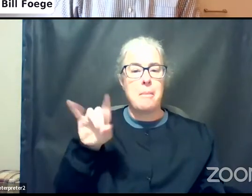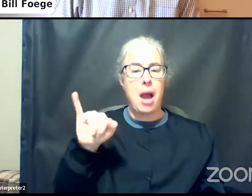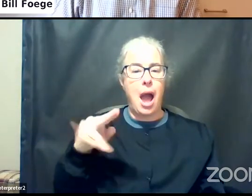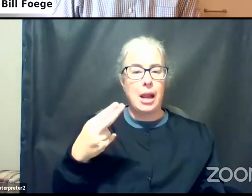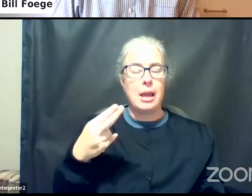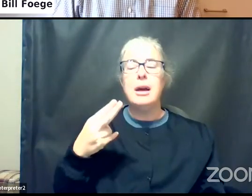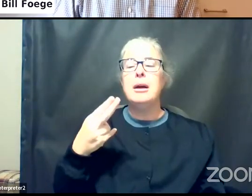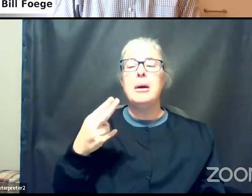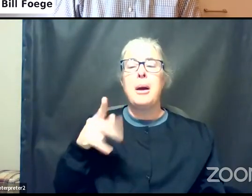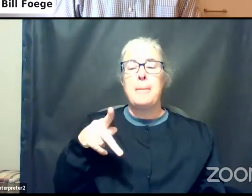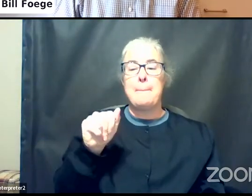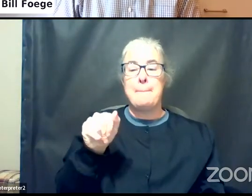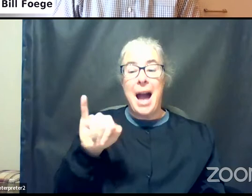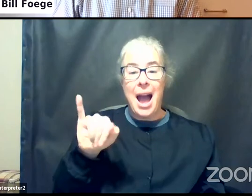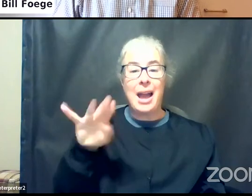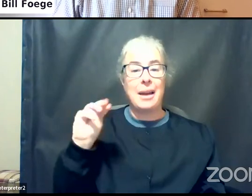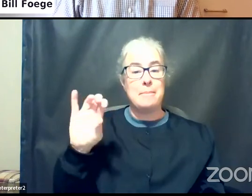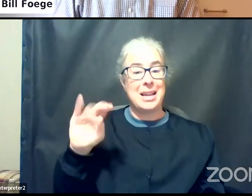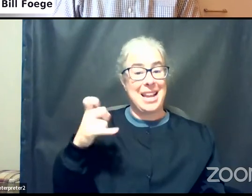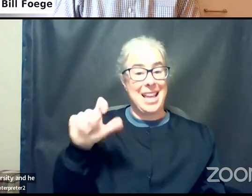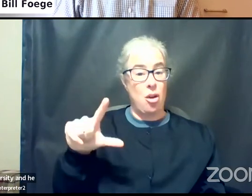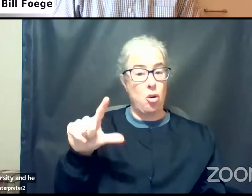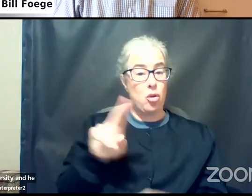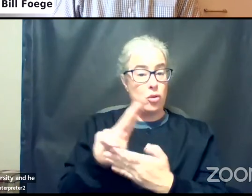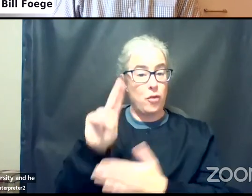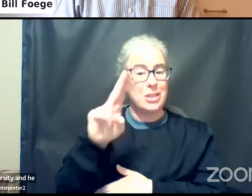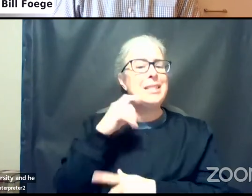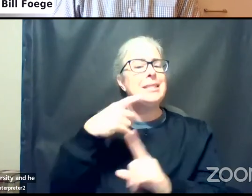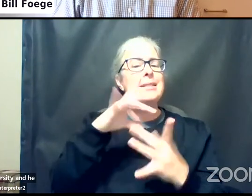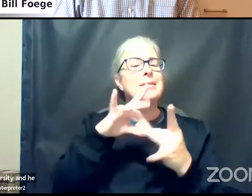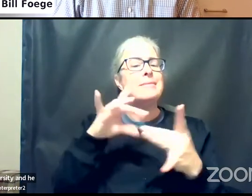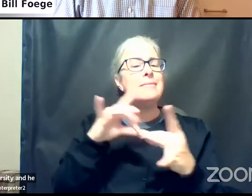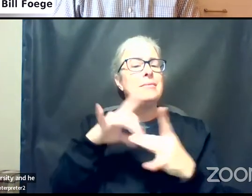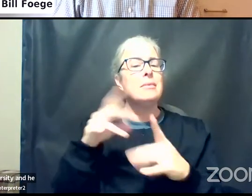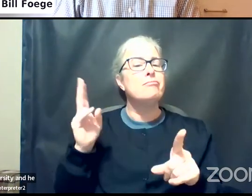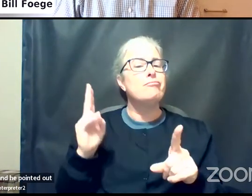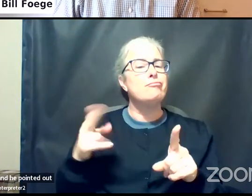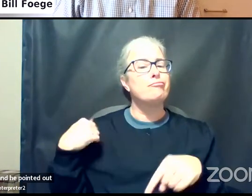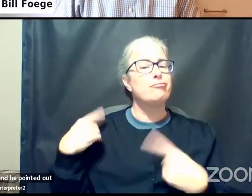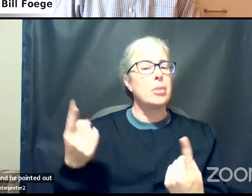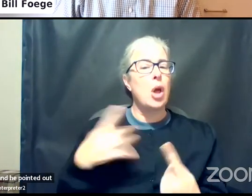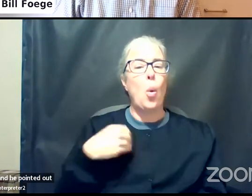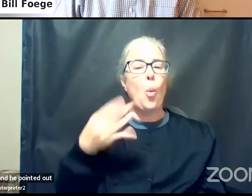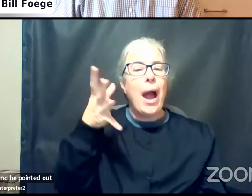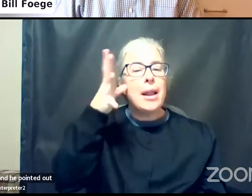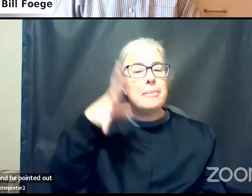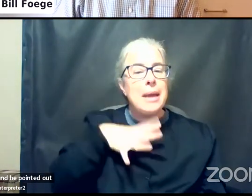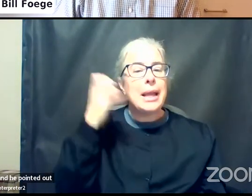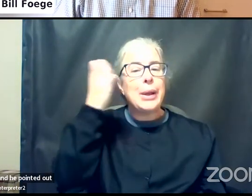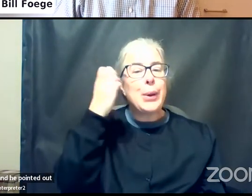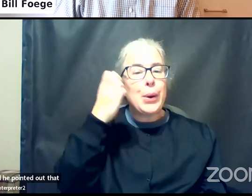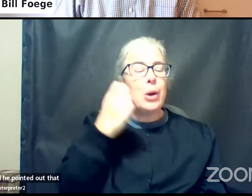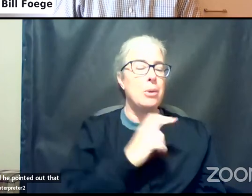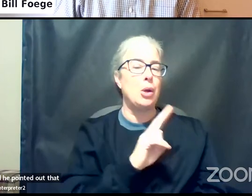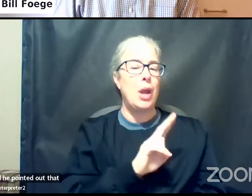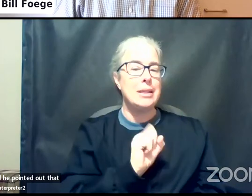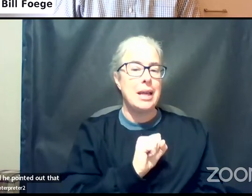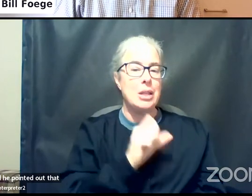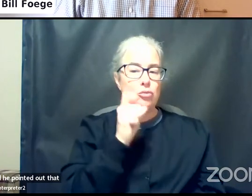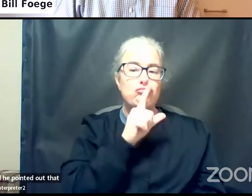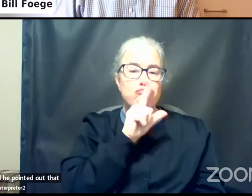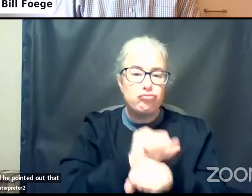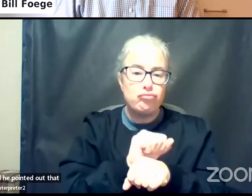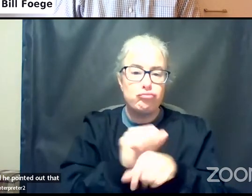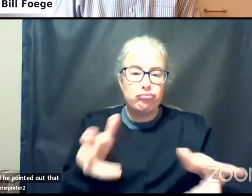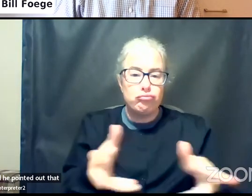University and he pointed out that historically it's been white men in Europe and in the United States who've